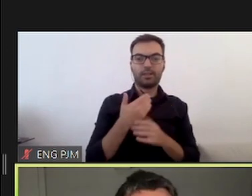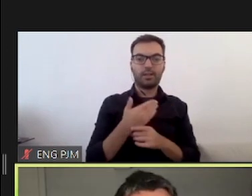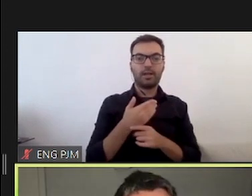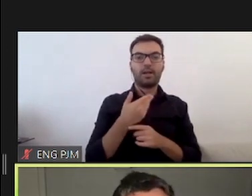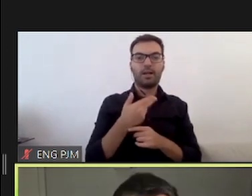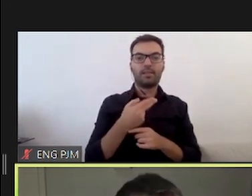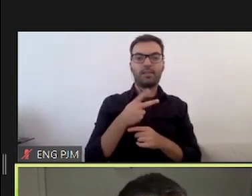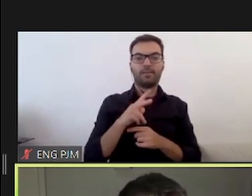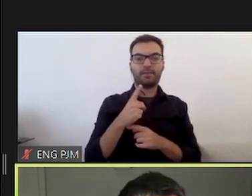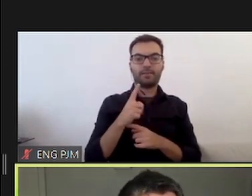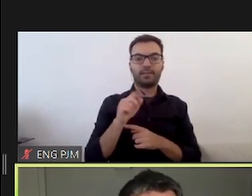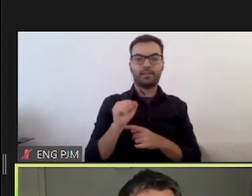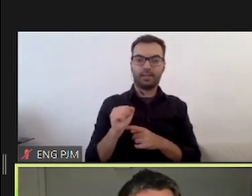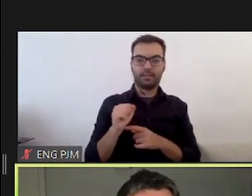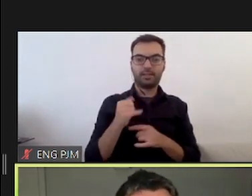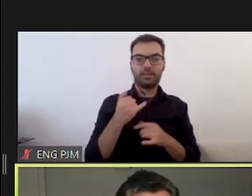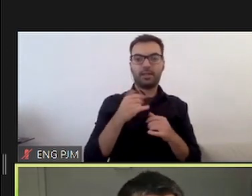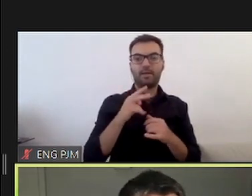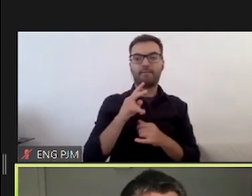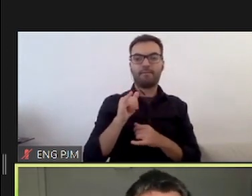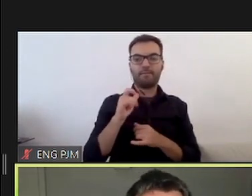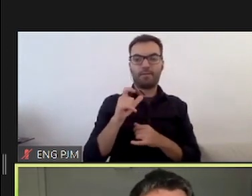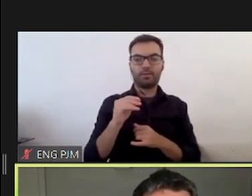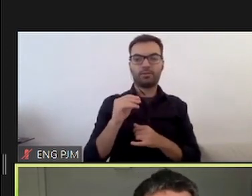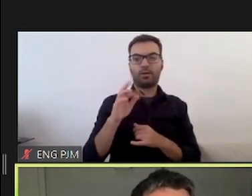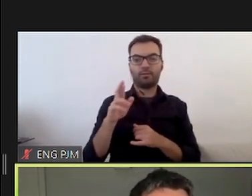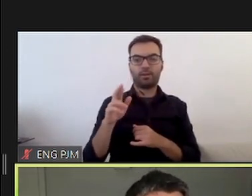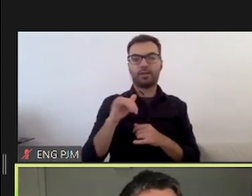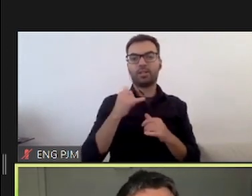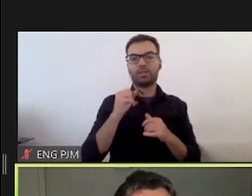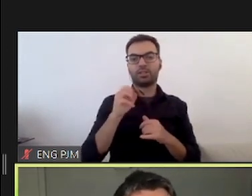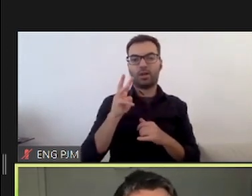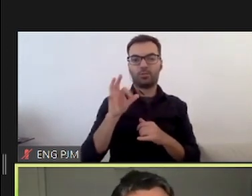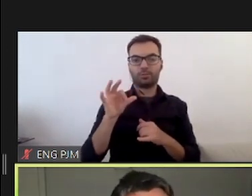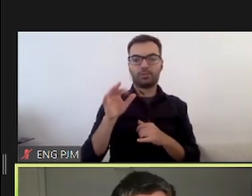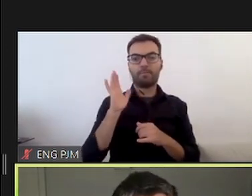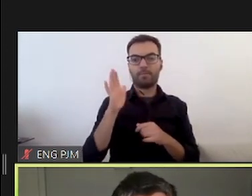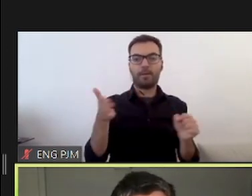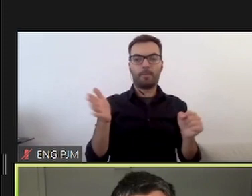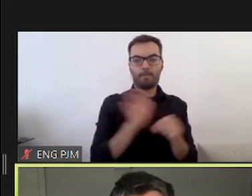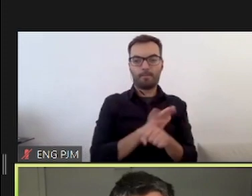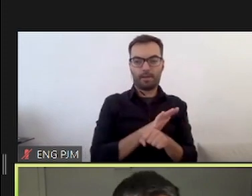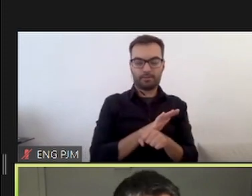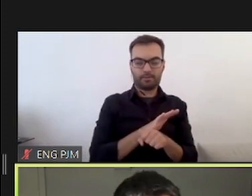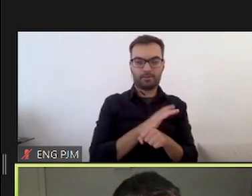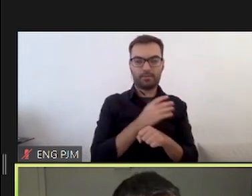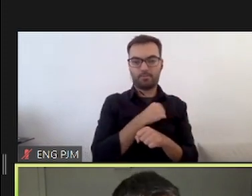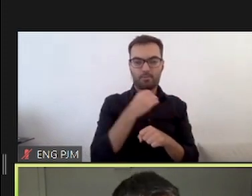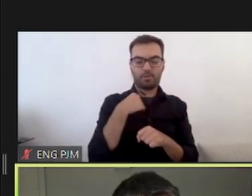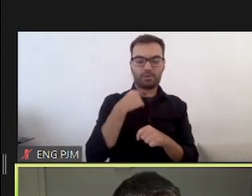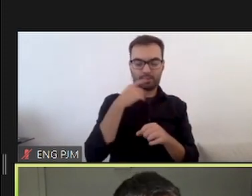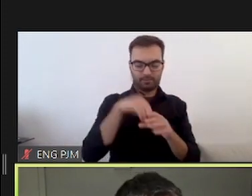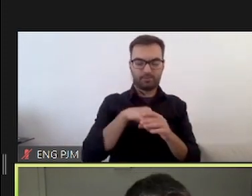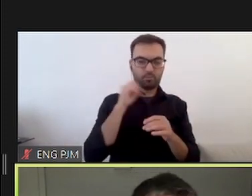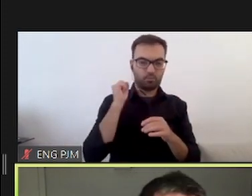NVDA, the Voiceover, and JAWS, they having a full support for Polish